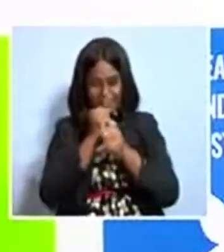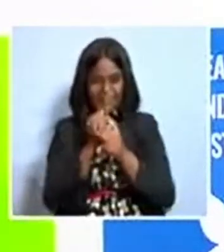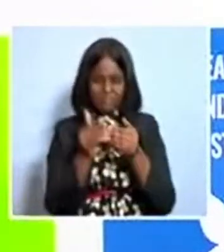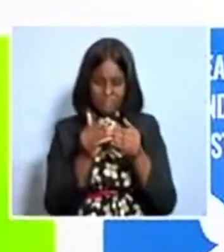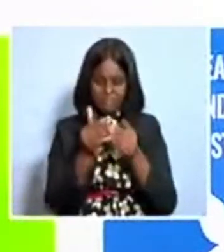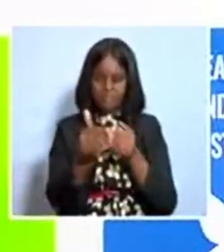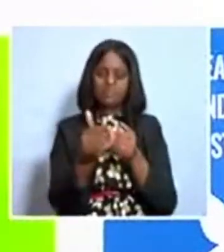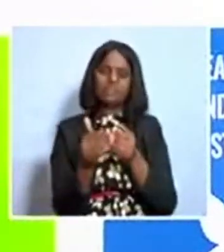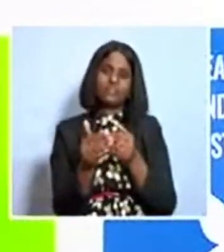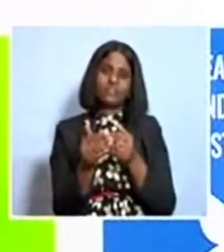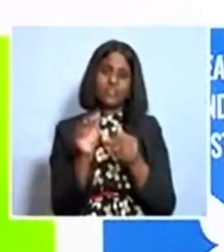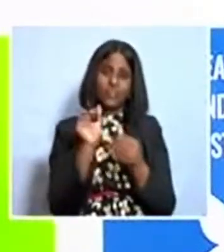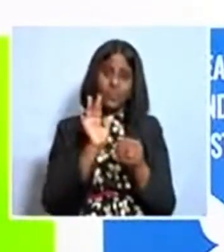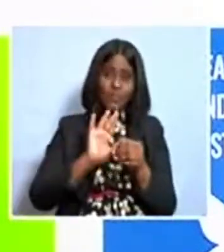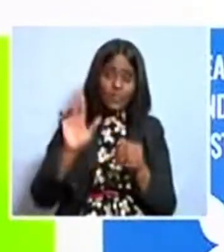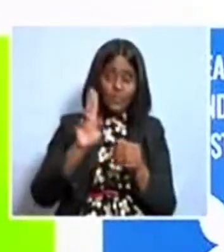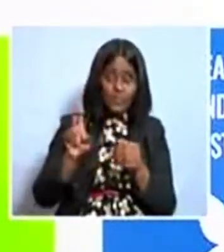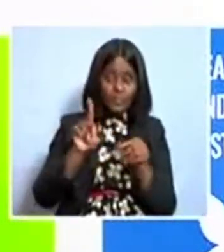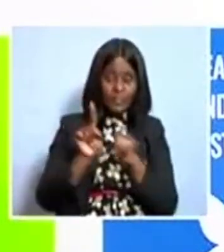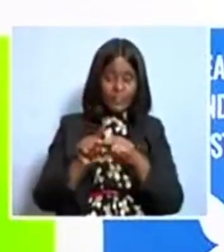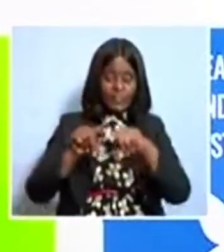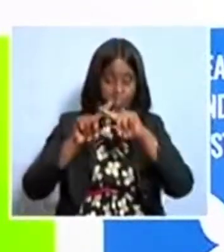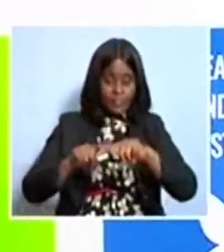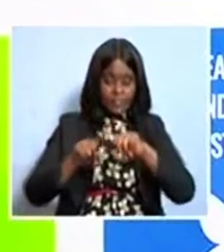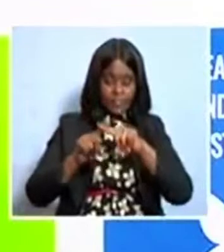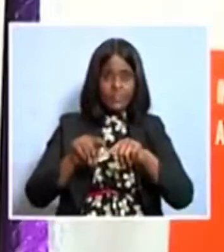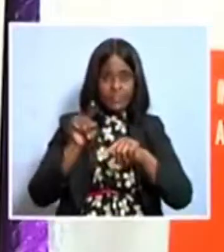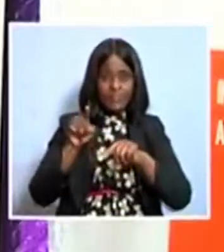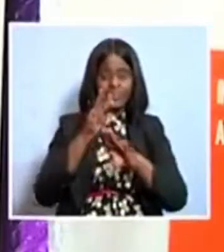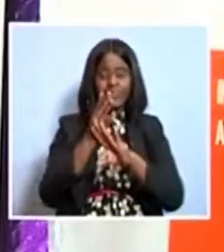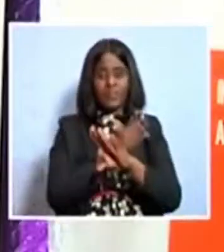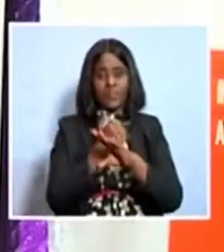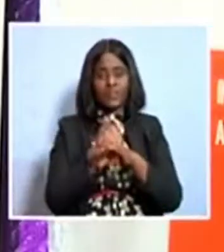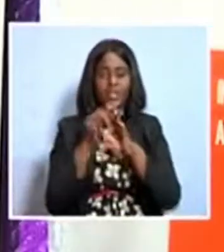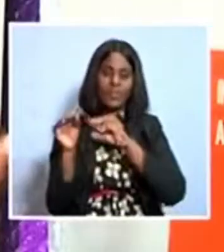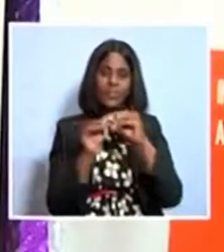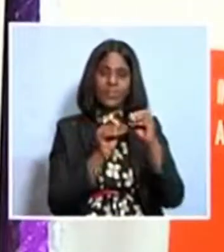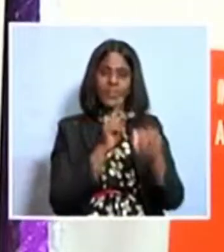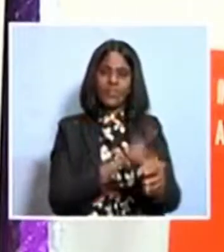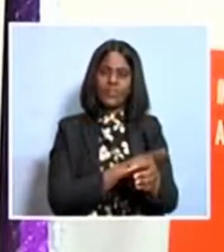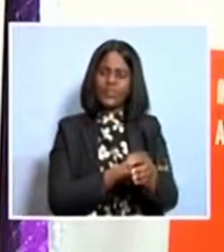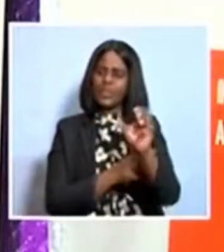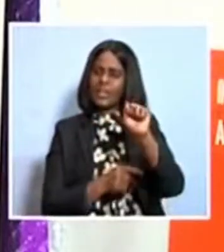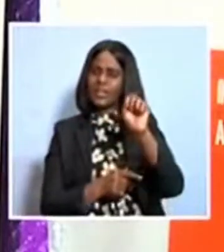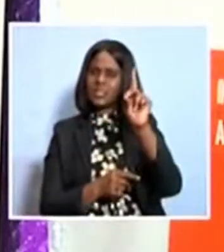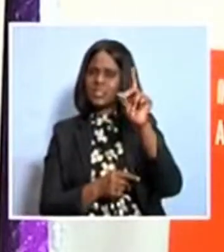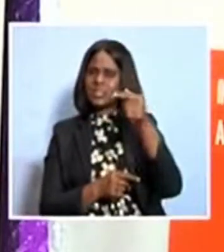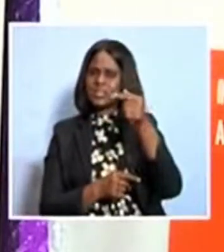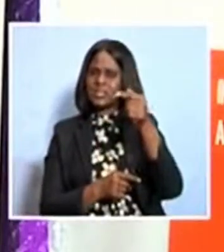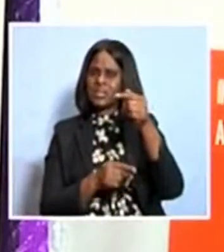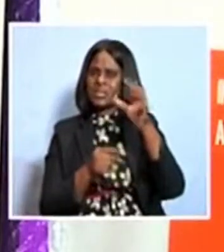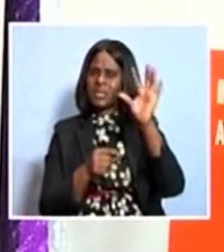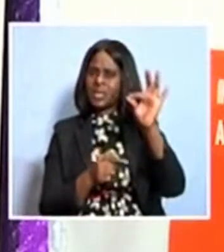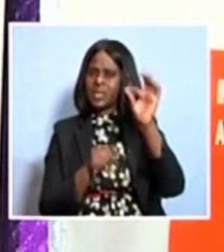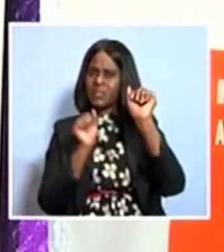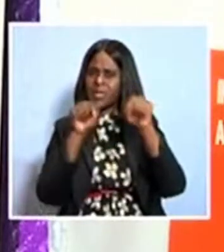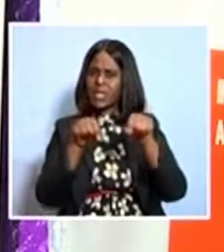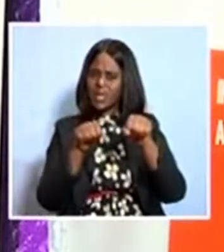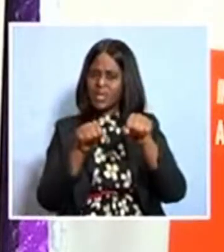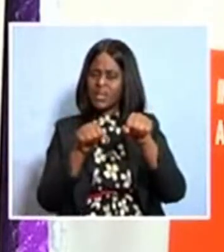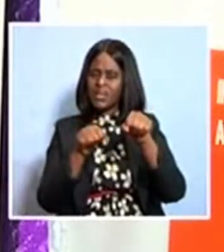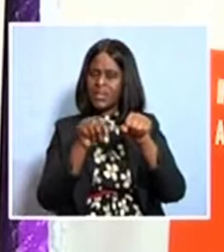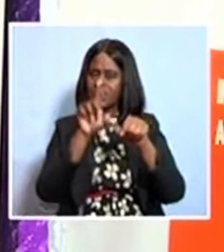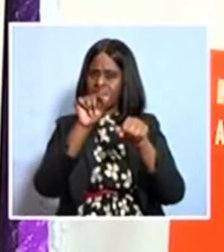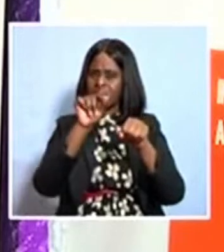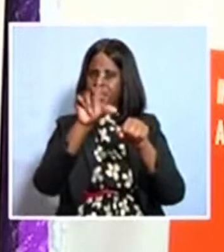of its use and leveraging of innovation? Before I move on to Mr. Perry, is SDG 9 attainable by